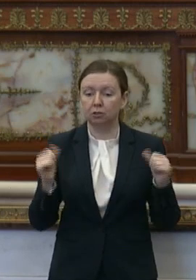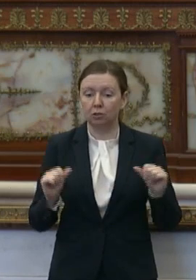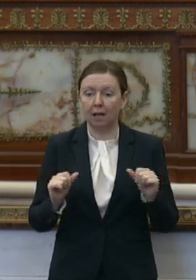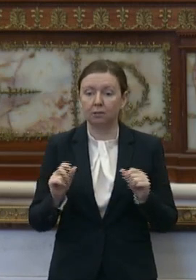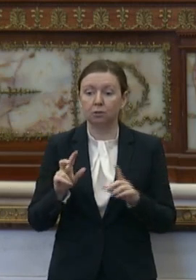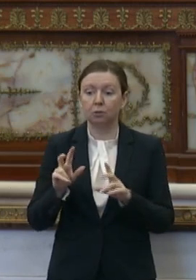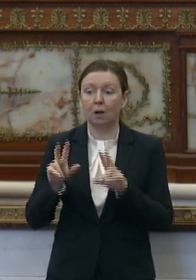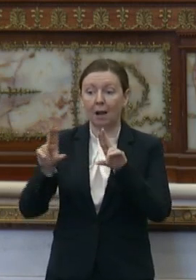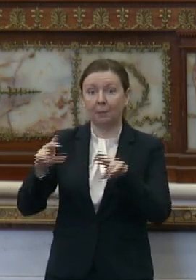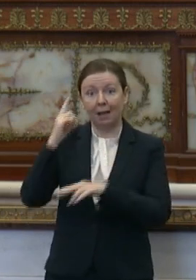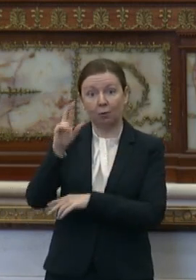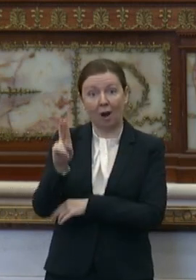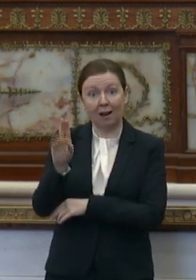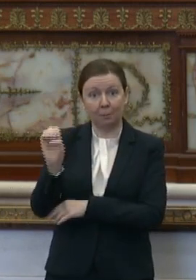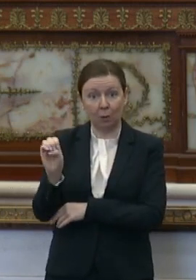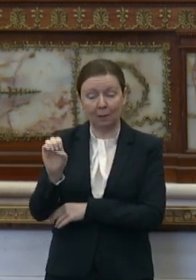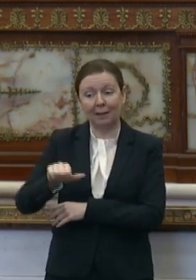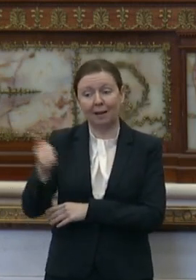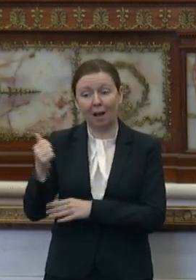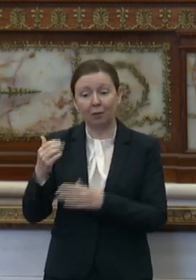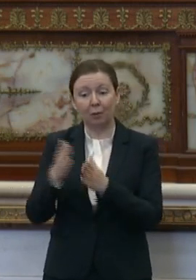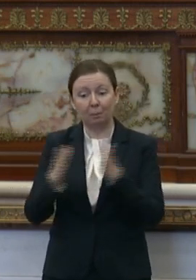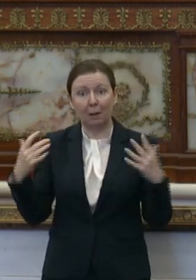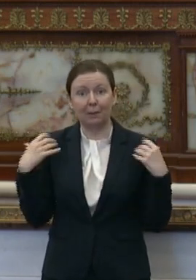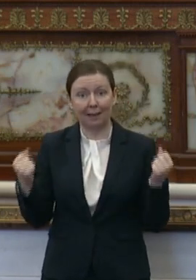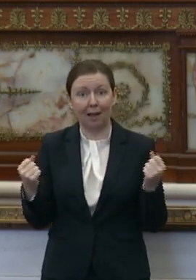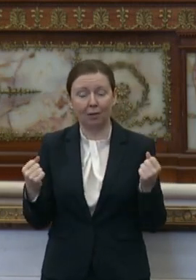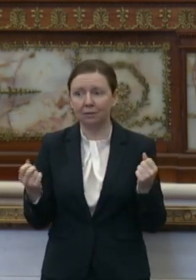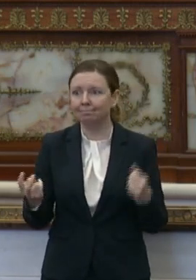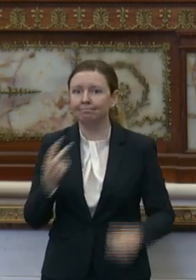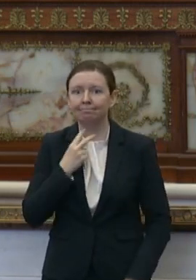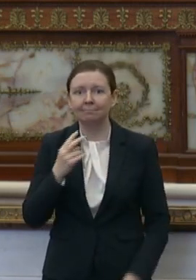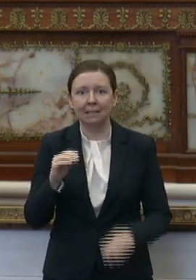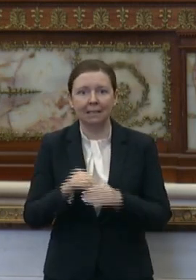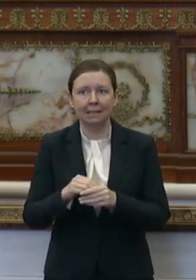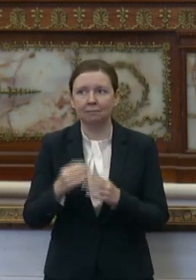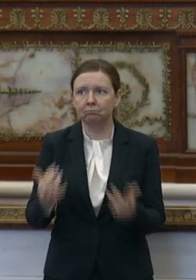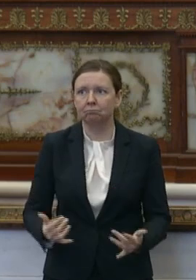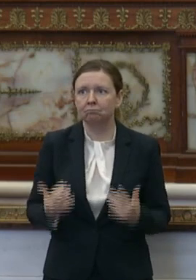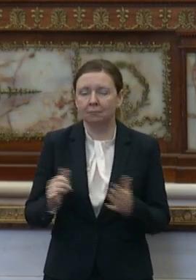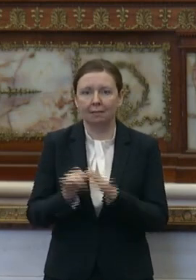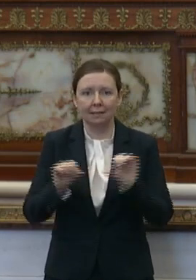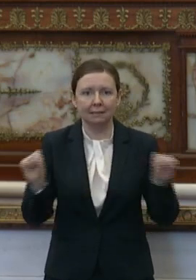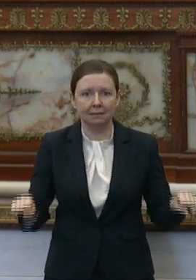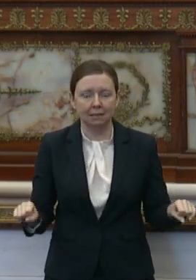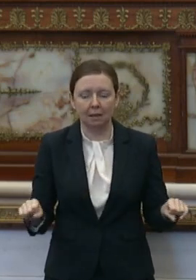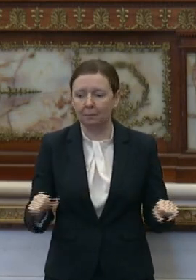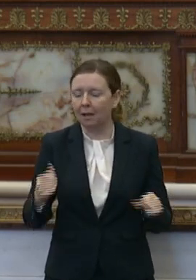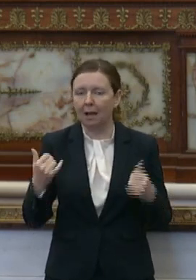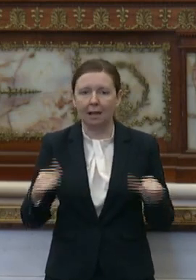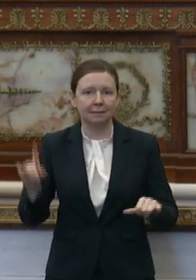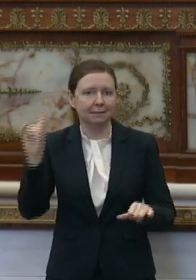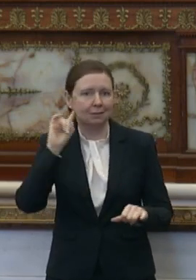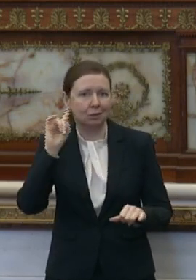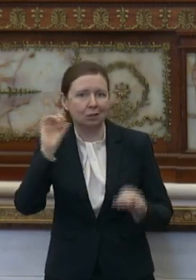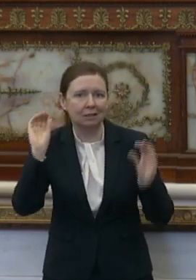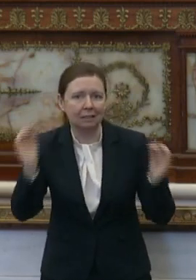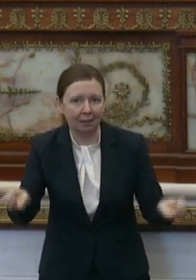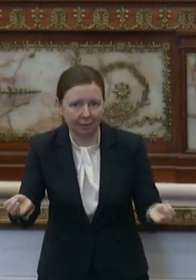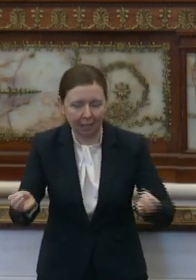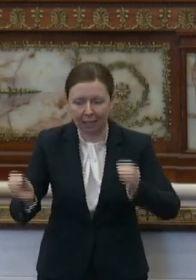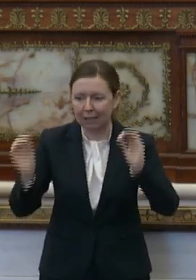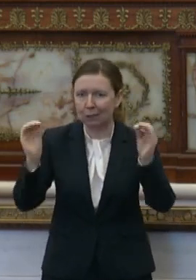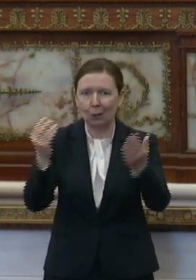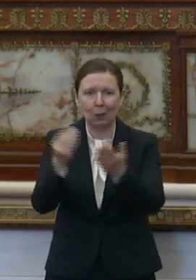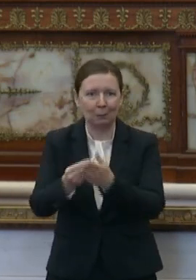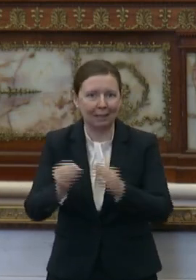for unemployment and other public health benefits, she's been stuck in the bureaucracy of that system and still hasn't heard back or received any aid.